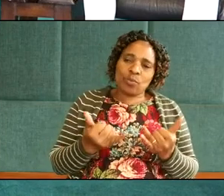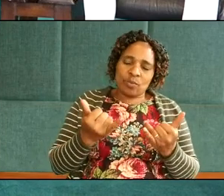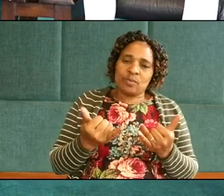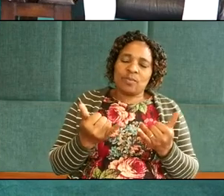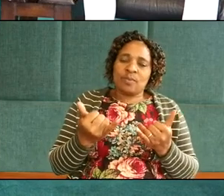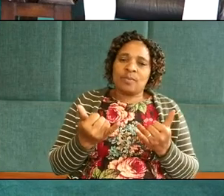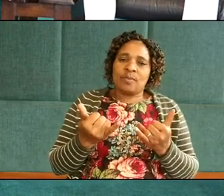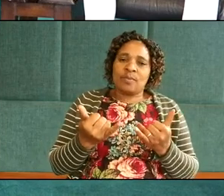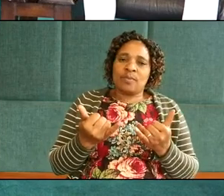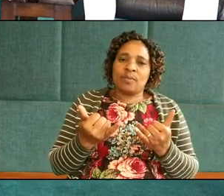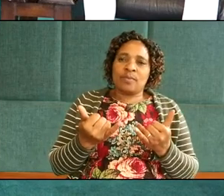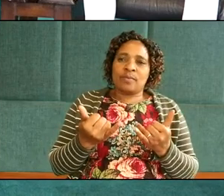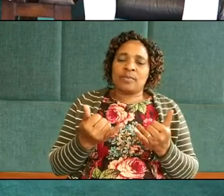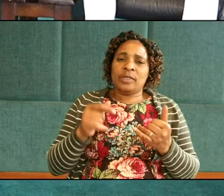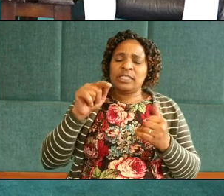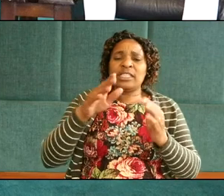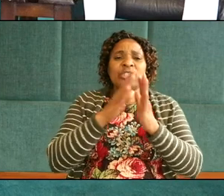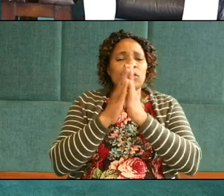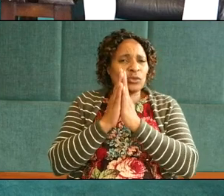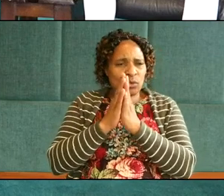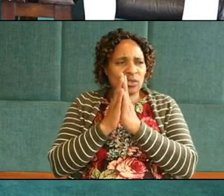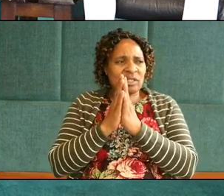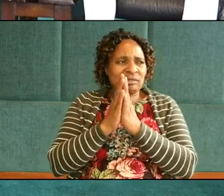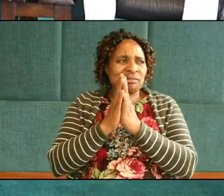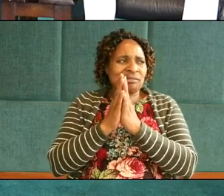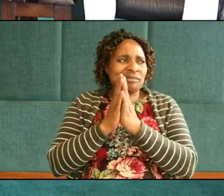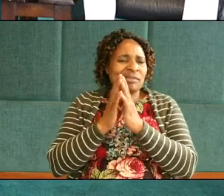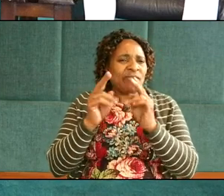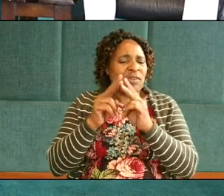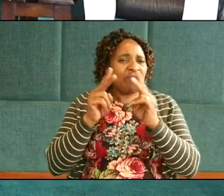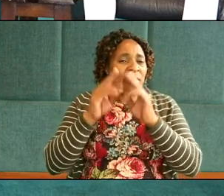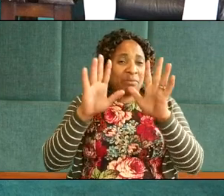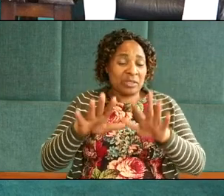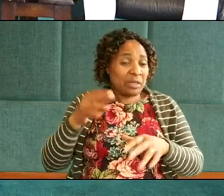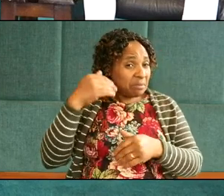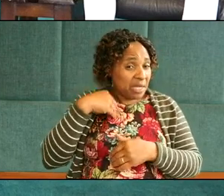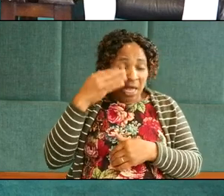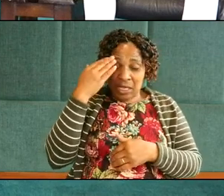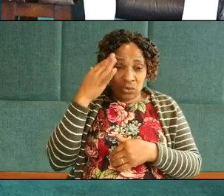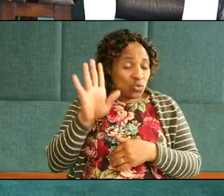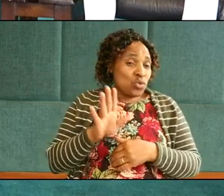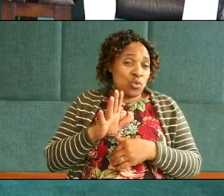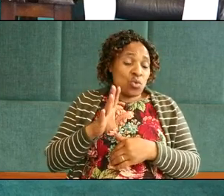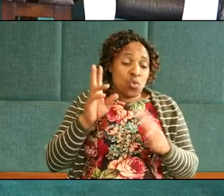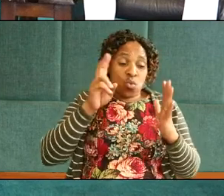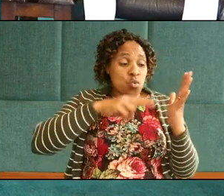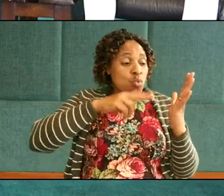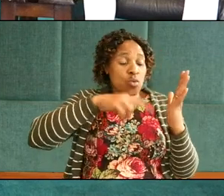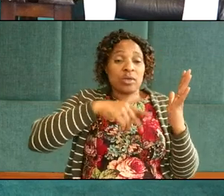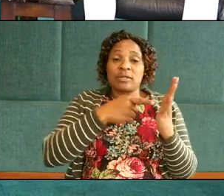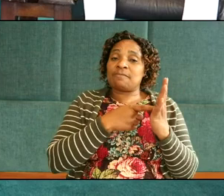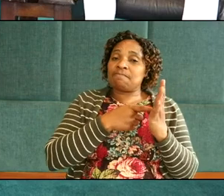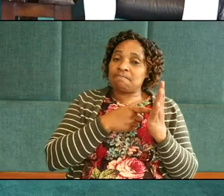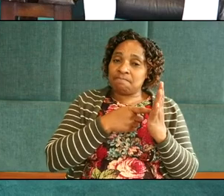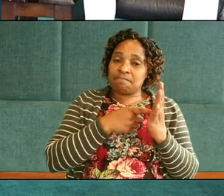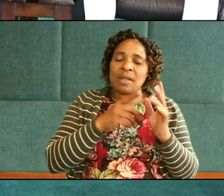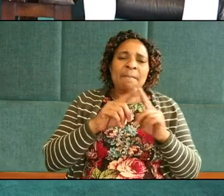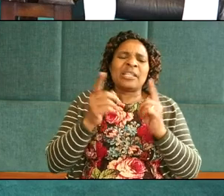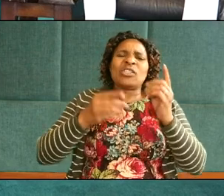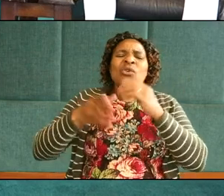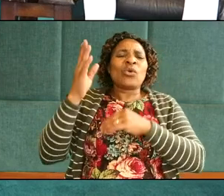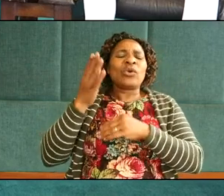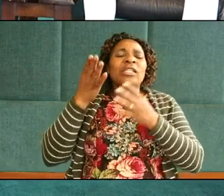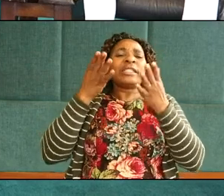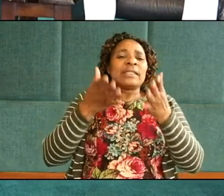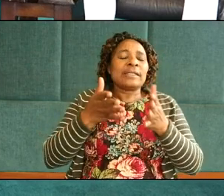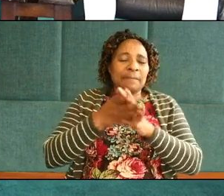Now, this story is very striking. I don't know if you have just looked at it, or if you heard what Sid read, but God